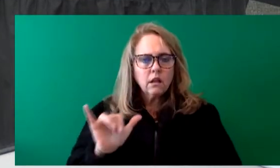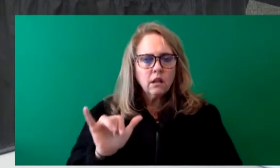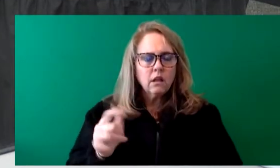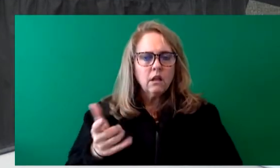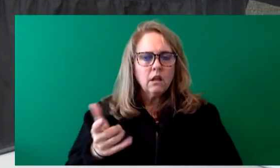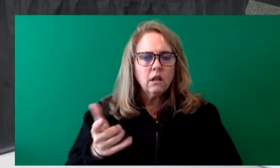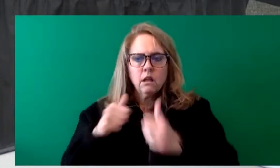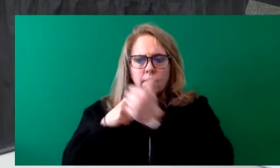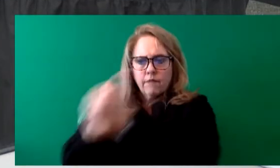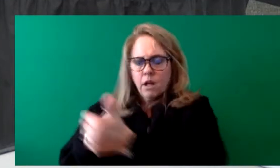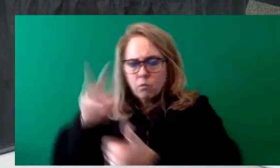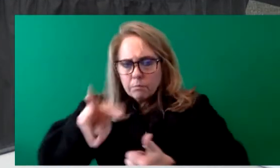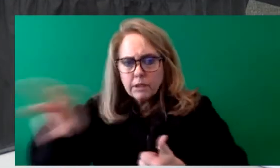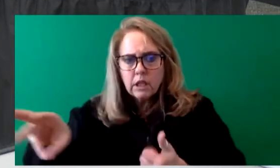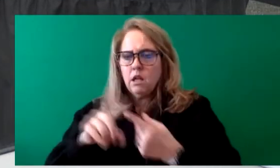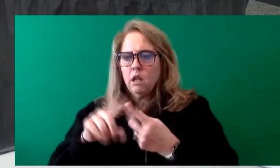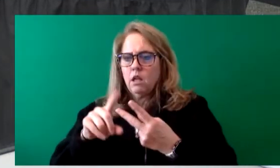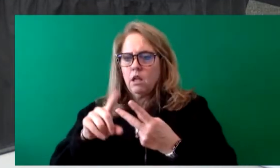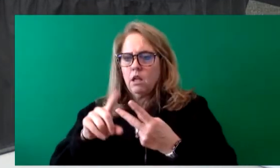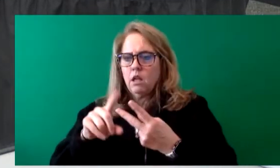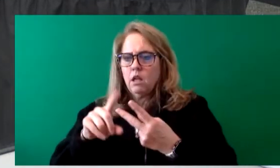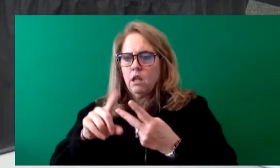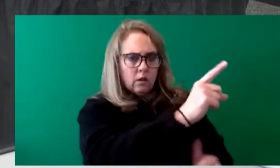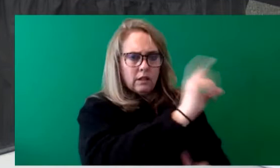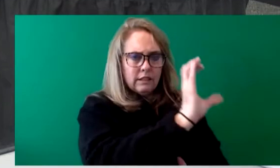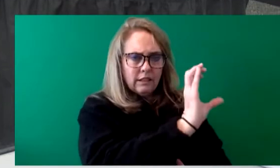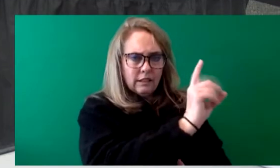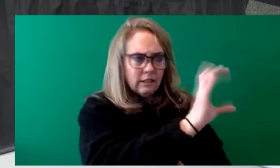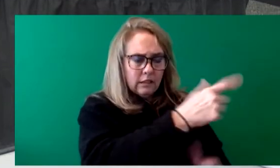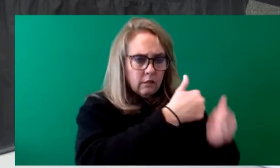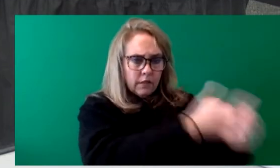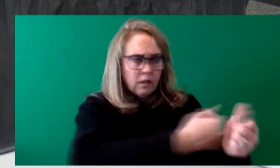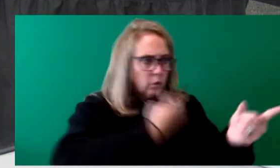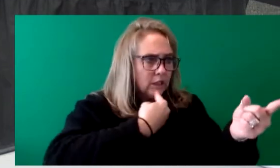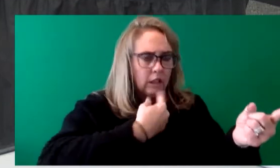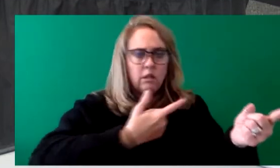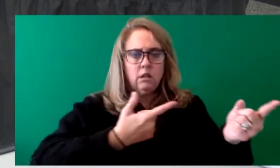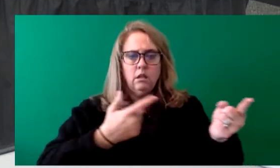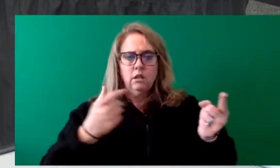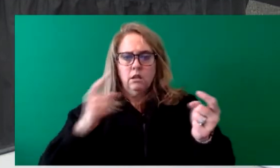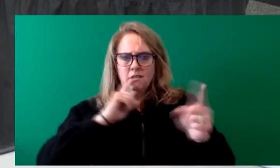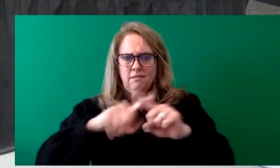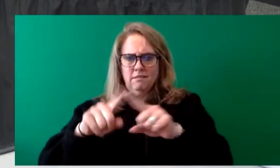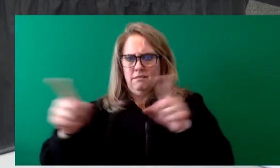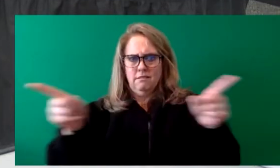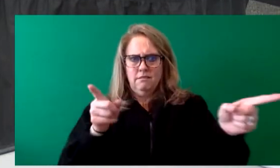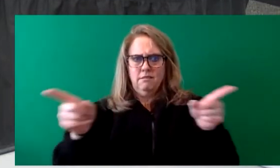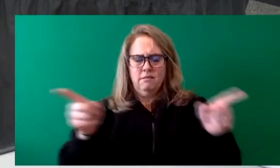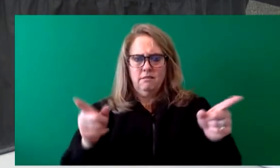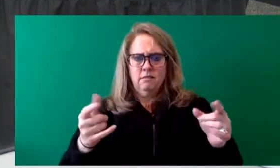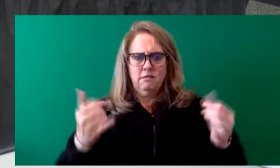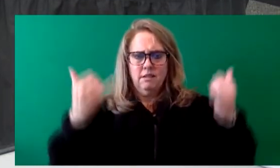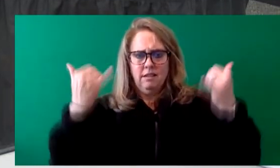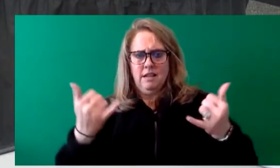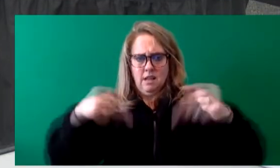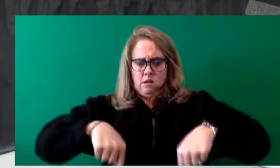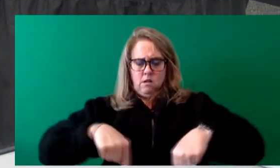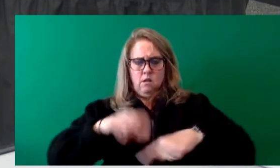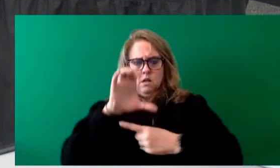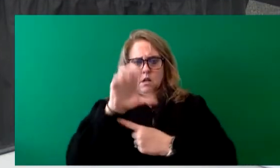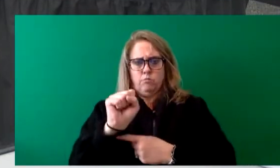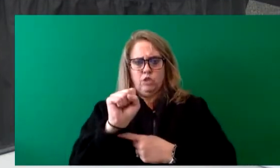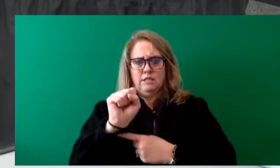CDC website says. And just the reality of it is that even the city of Colorado Springs now no longer has